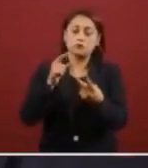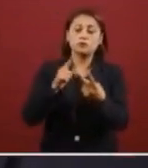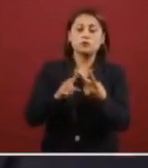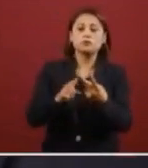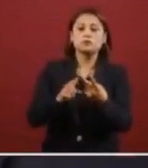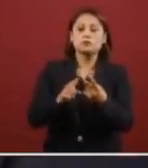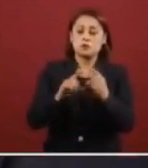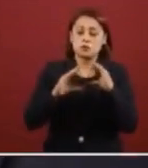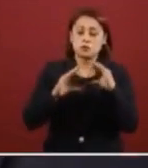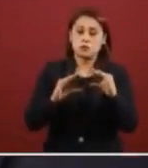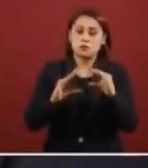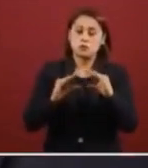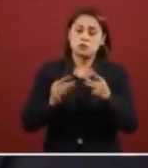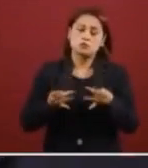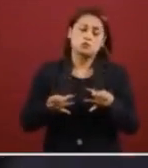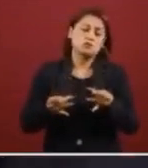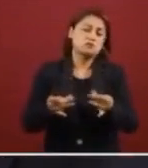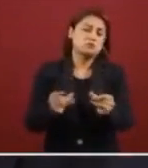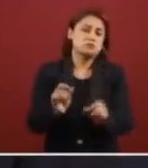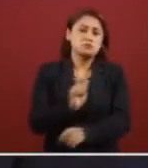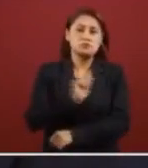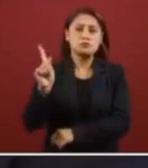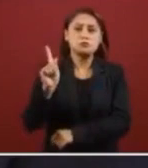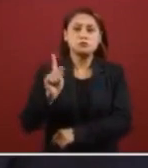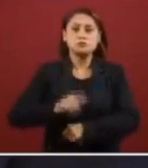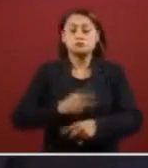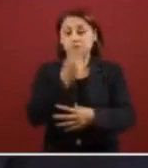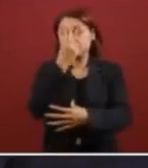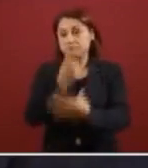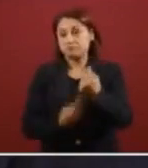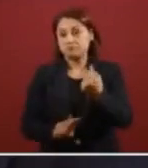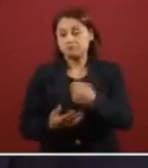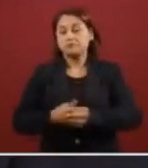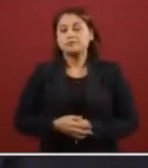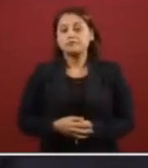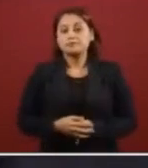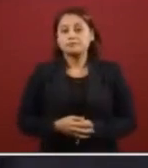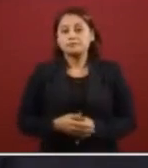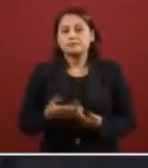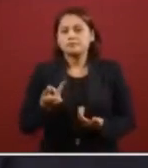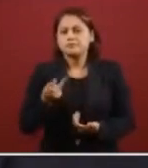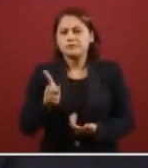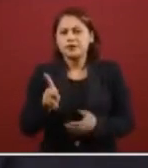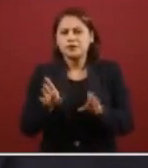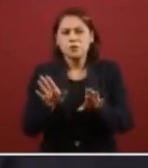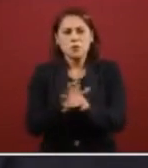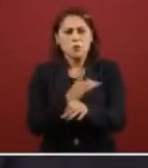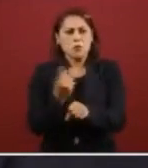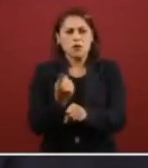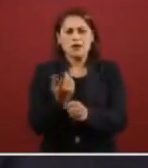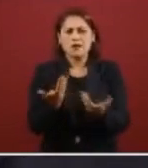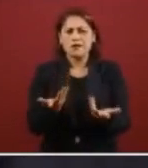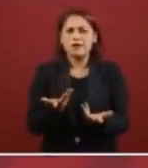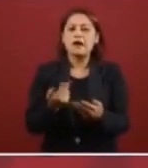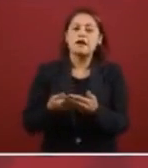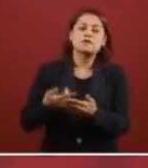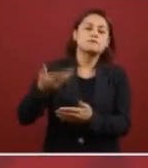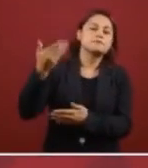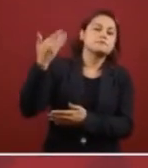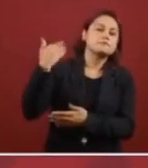and the quality of the teaching. But that was because the defense